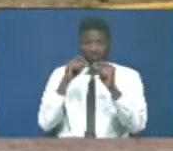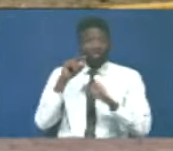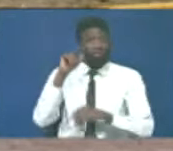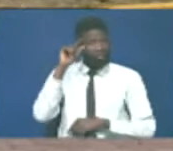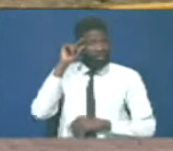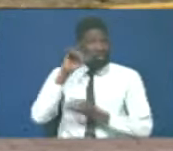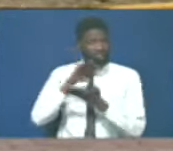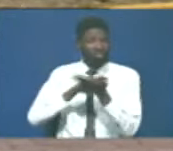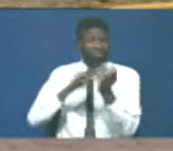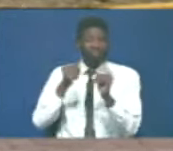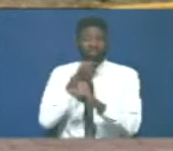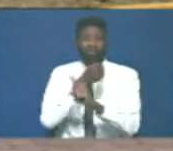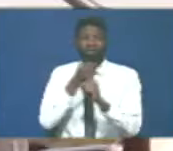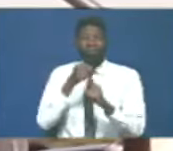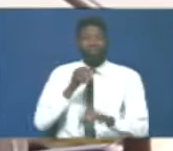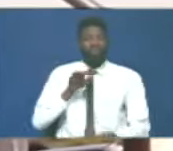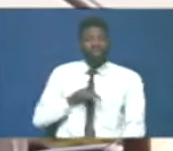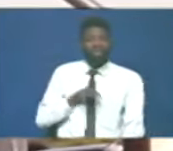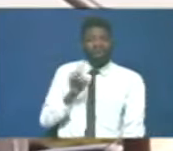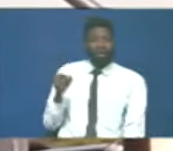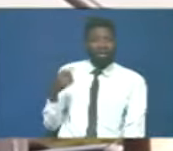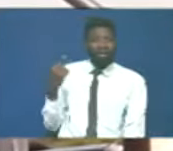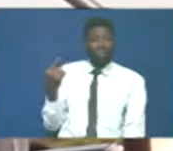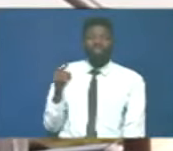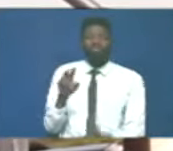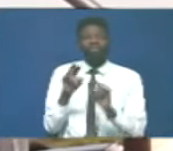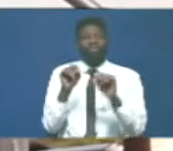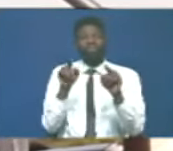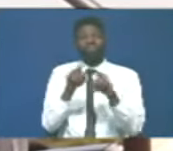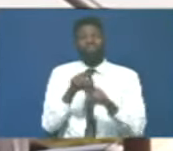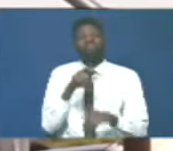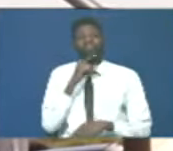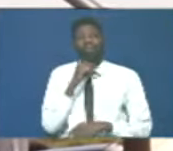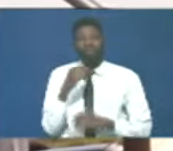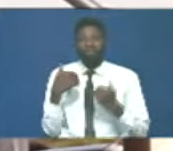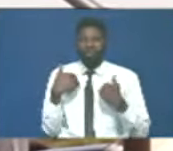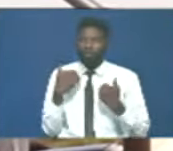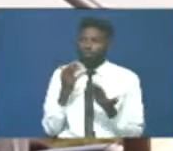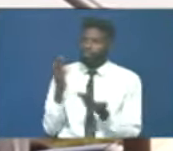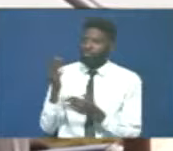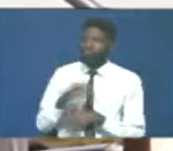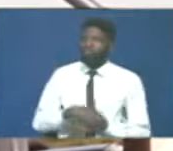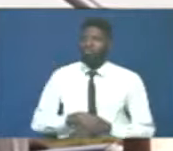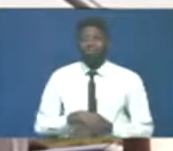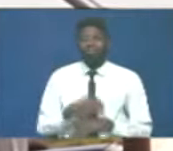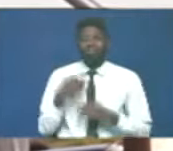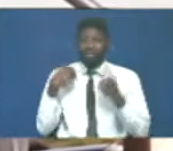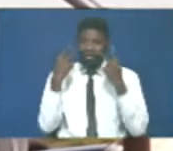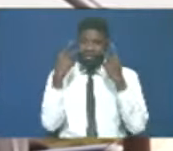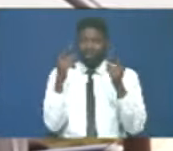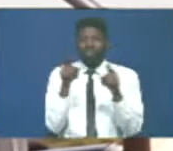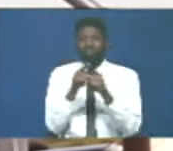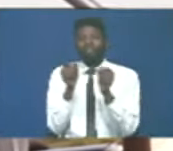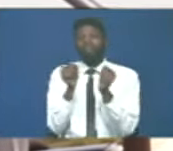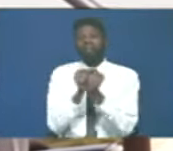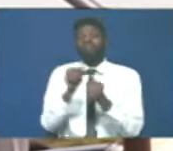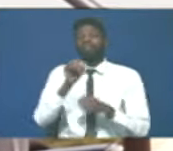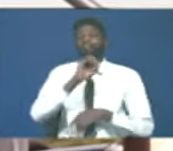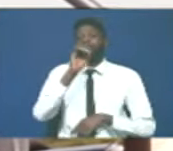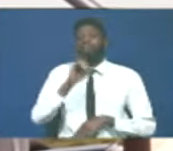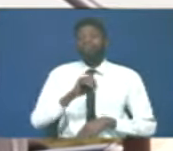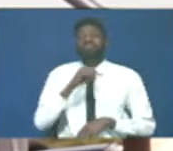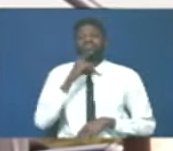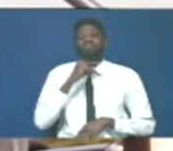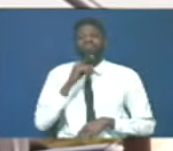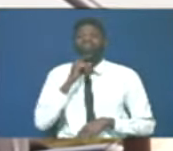that affects men as well. At Apa, I am imagining about 10% of the men will be coming to look for